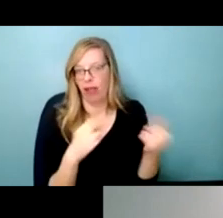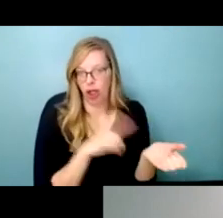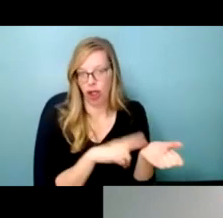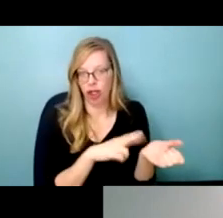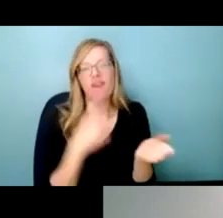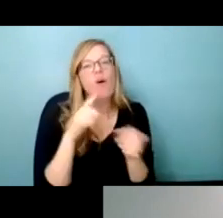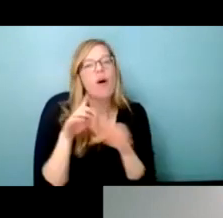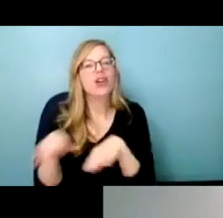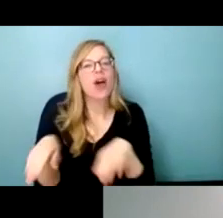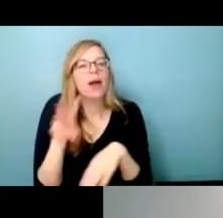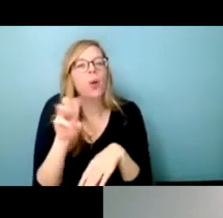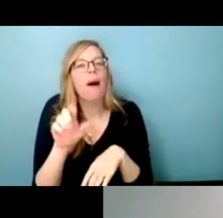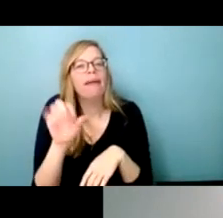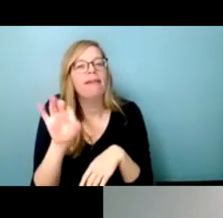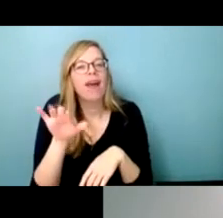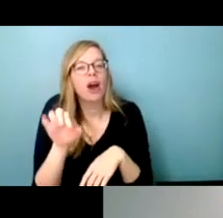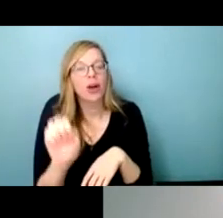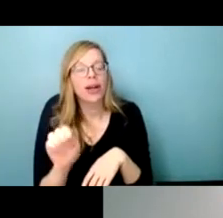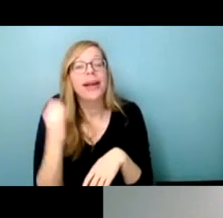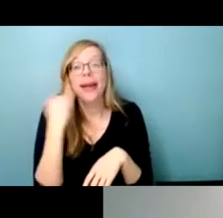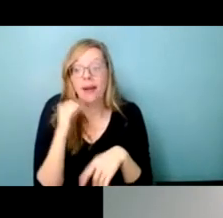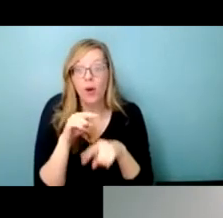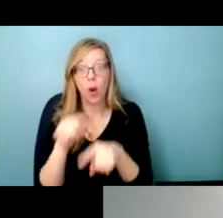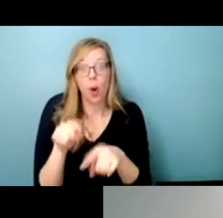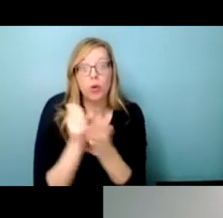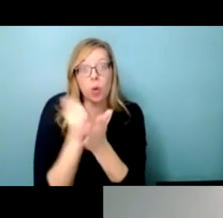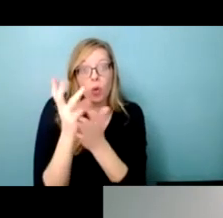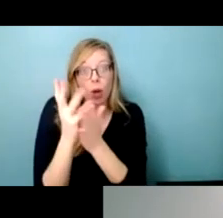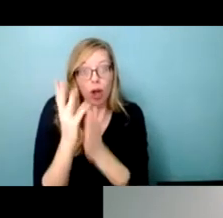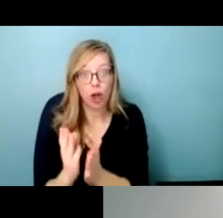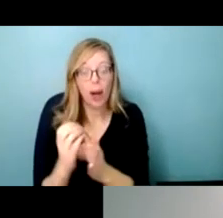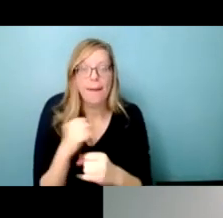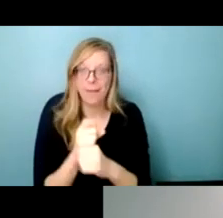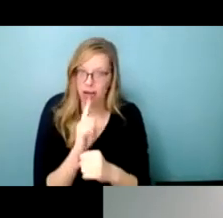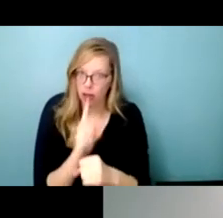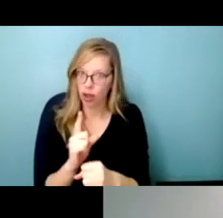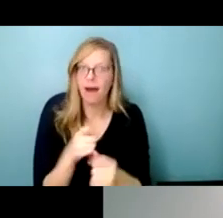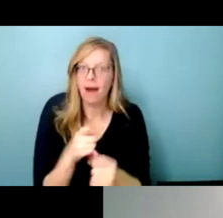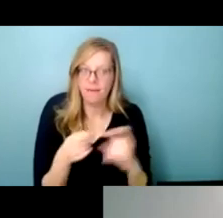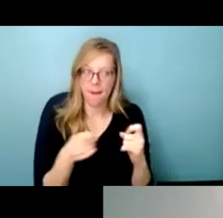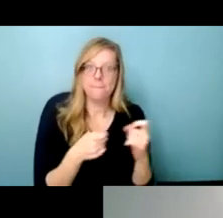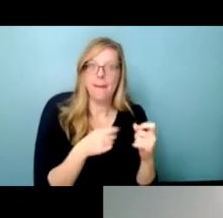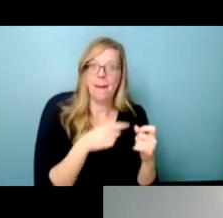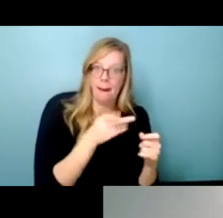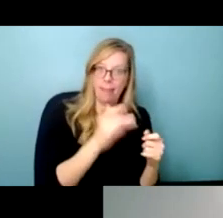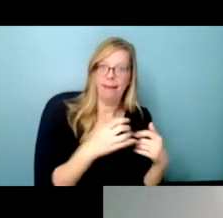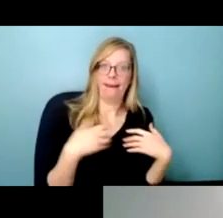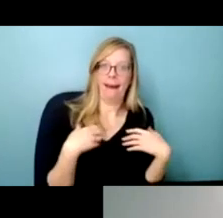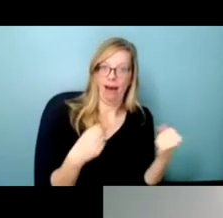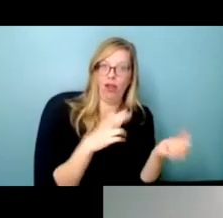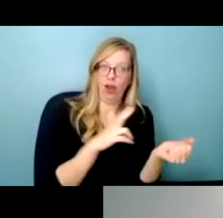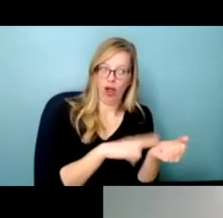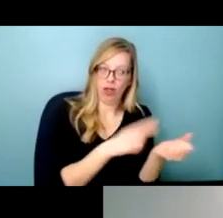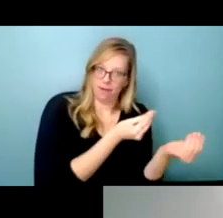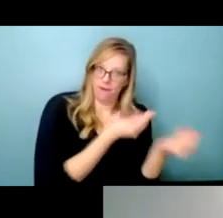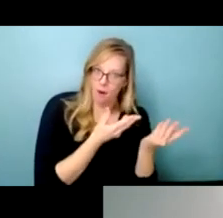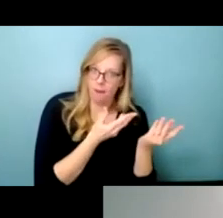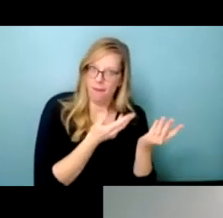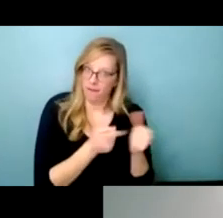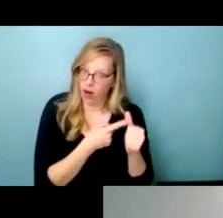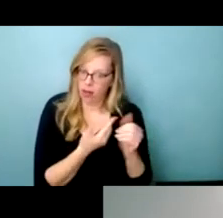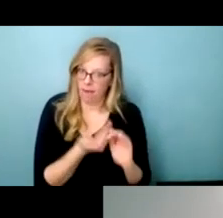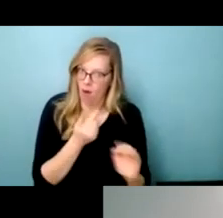to a meeting with a social worker, we'll make sure we have information armed from a public health nurse. So that public